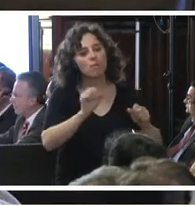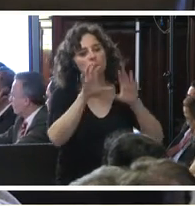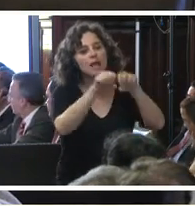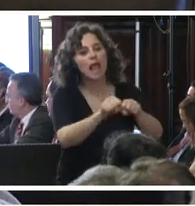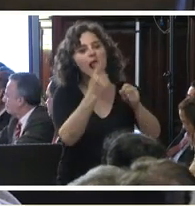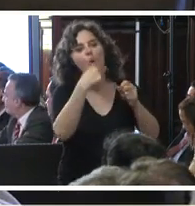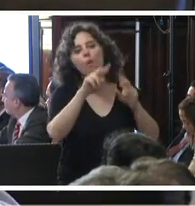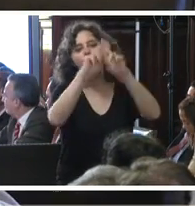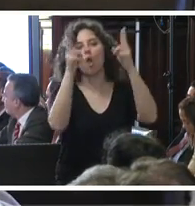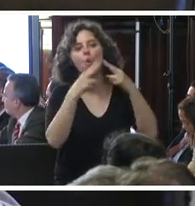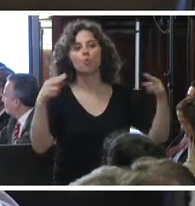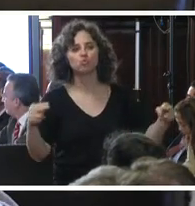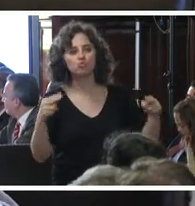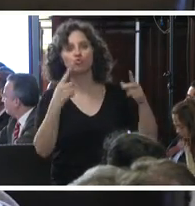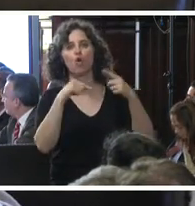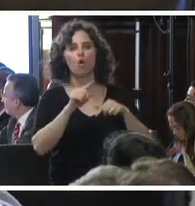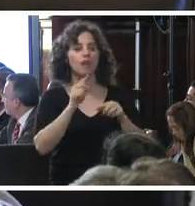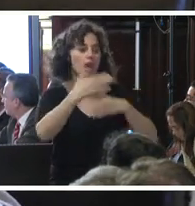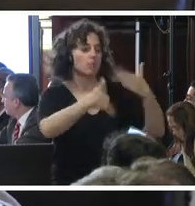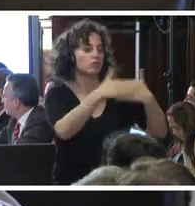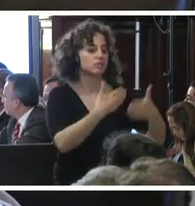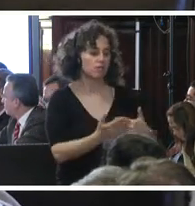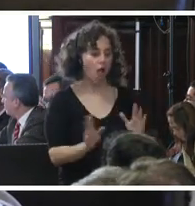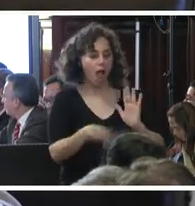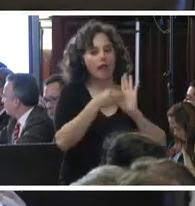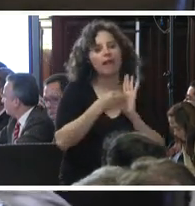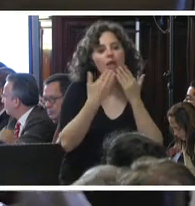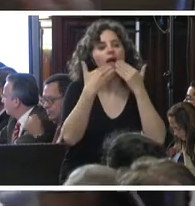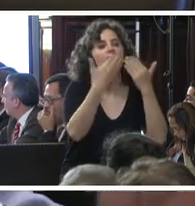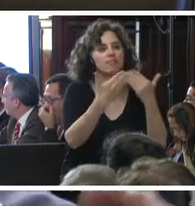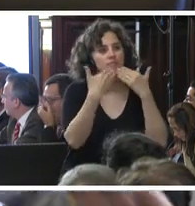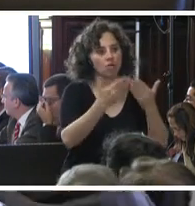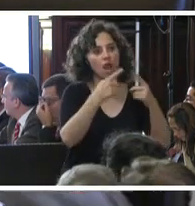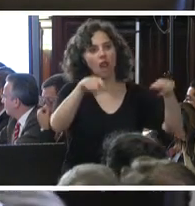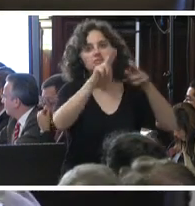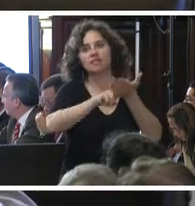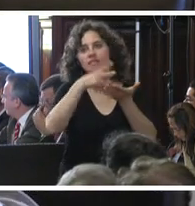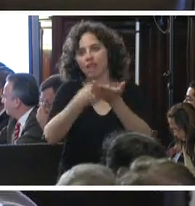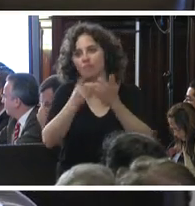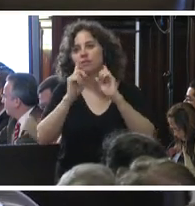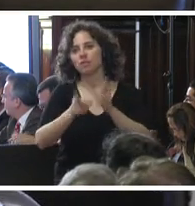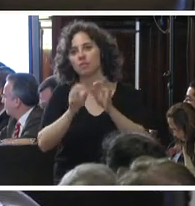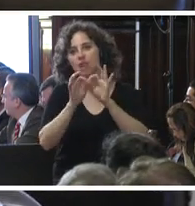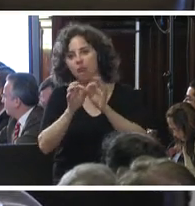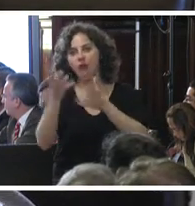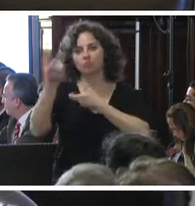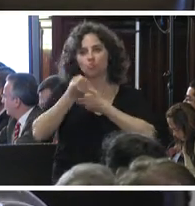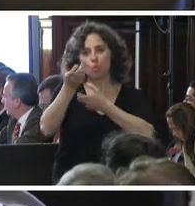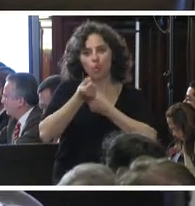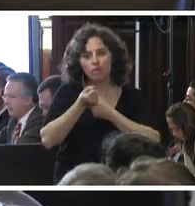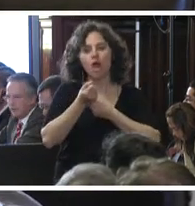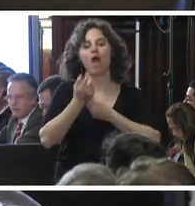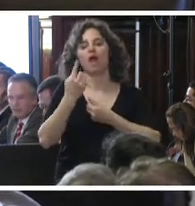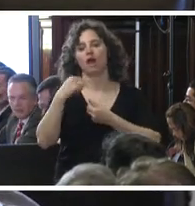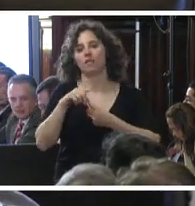due process. I thank the interpreters again for your assistance, for both my sister commissioner and myself and the